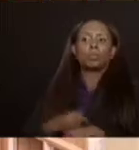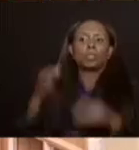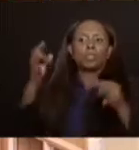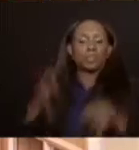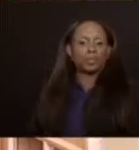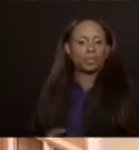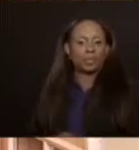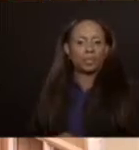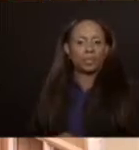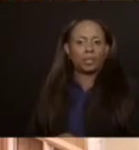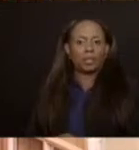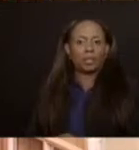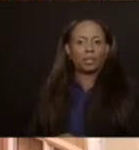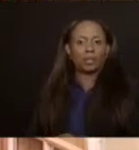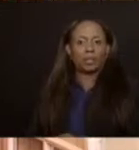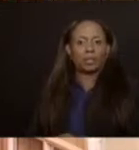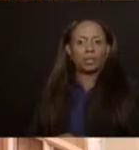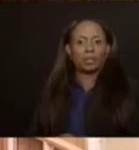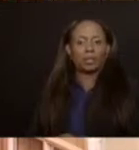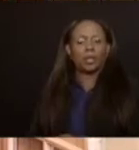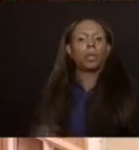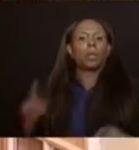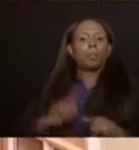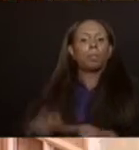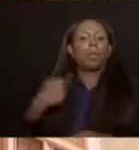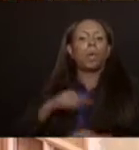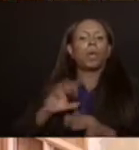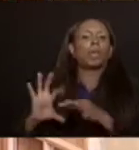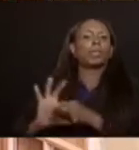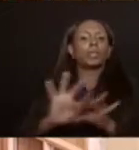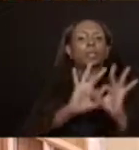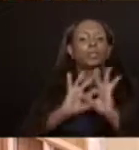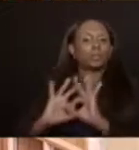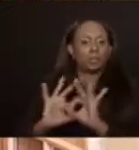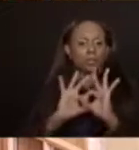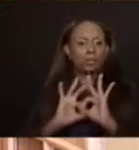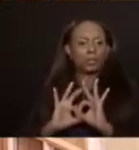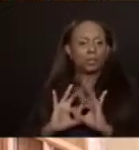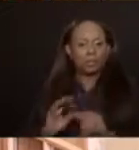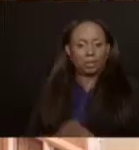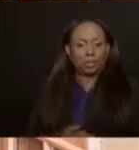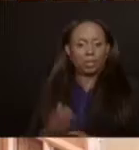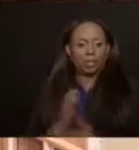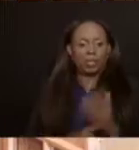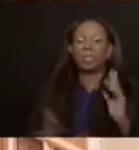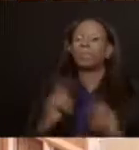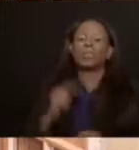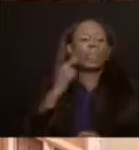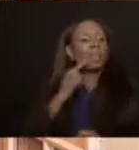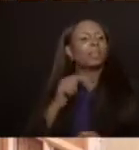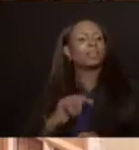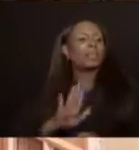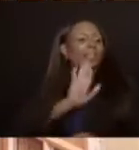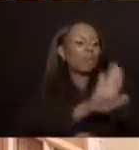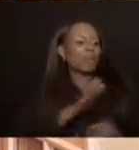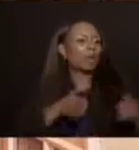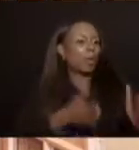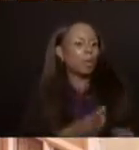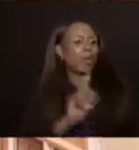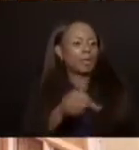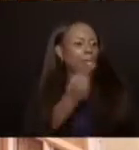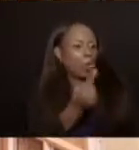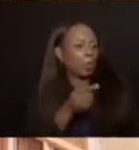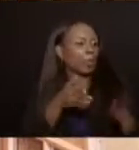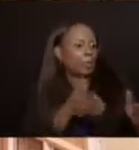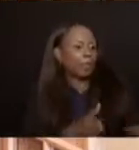decisions that hold this country united, and that there are some who believe that their reality is the only reality. We have said no, we're